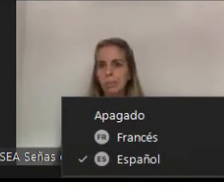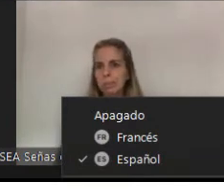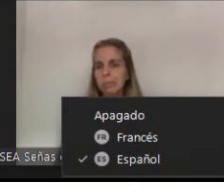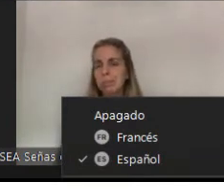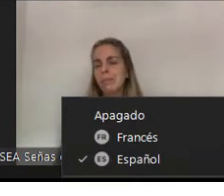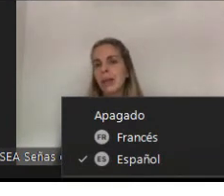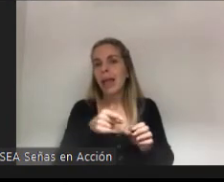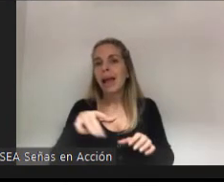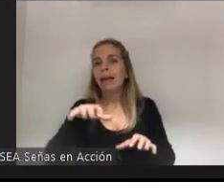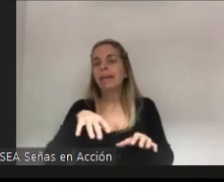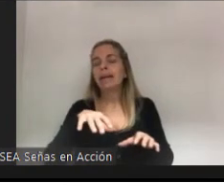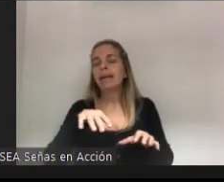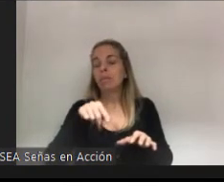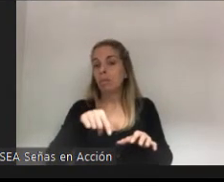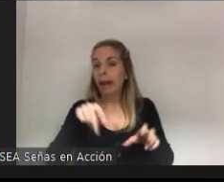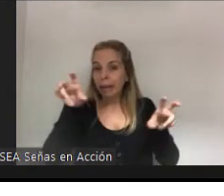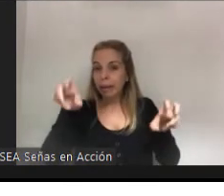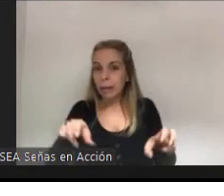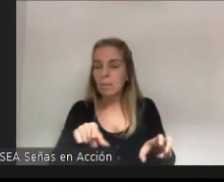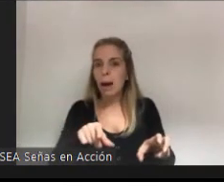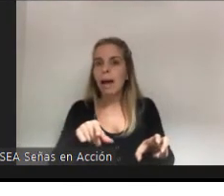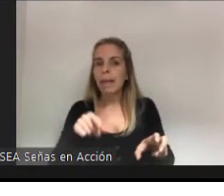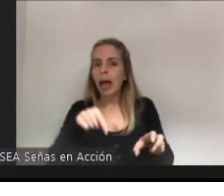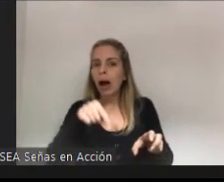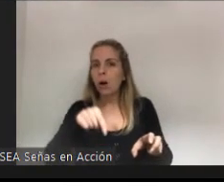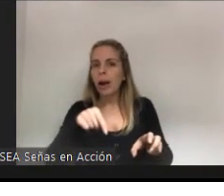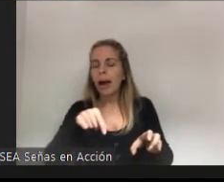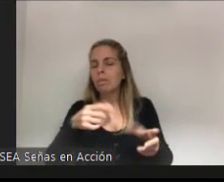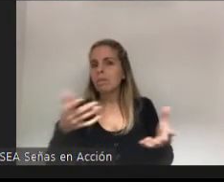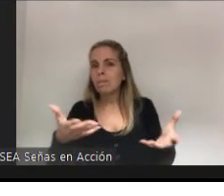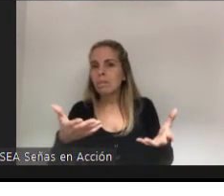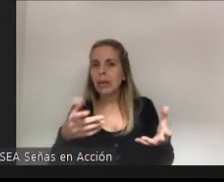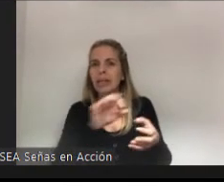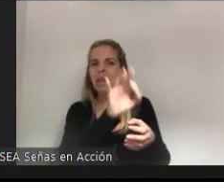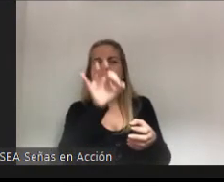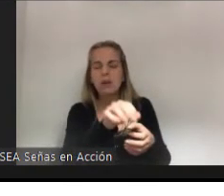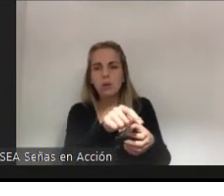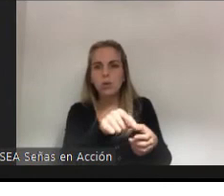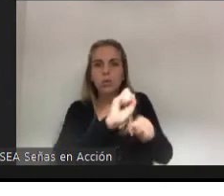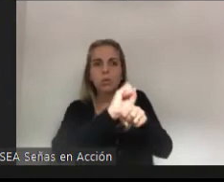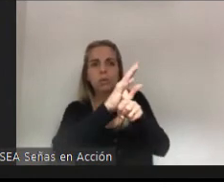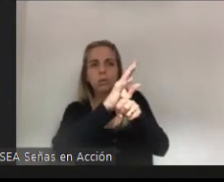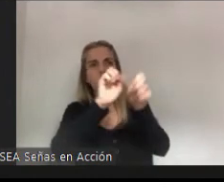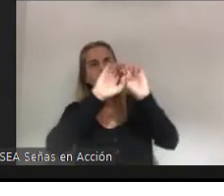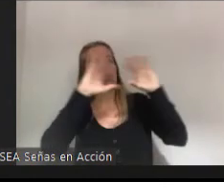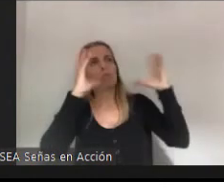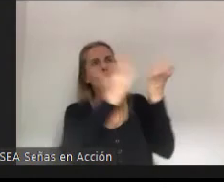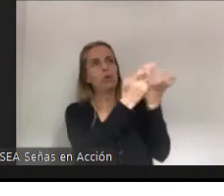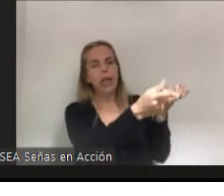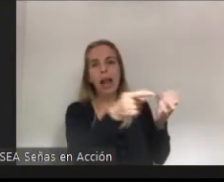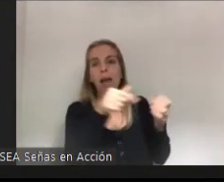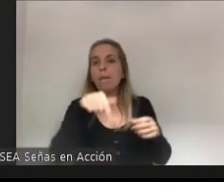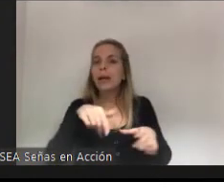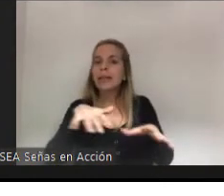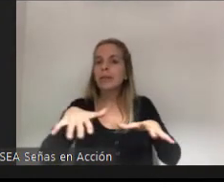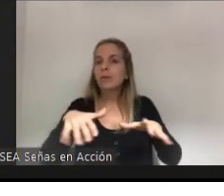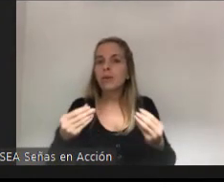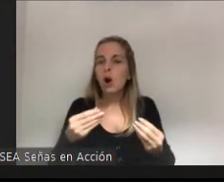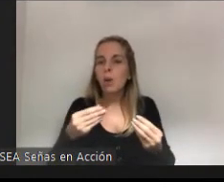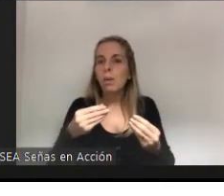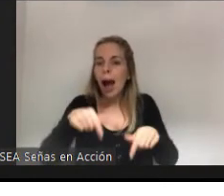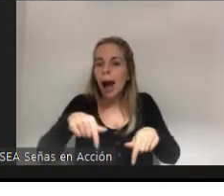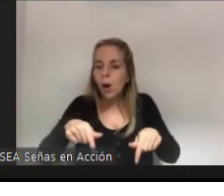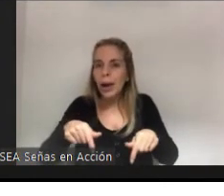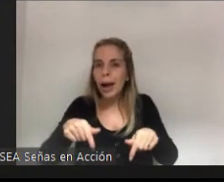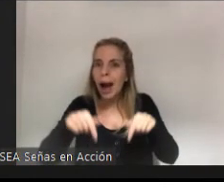been immersed in this expansive, abstract kind of global world, but to what an extent can